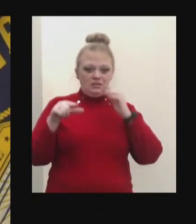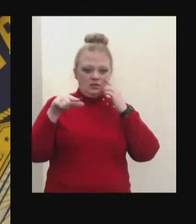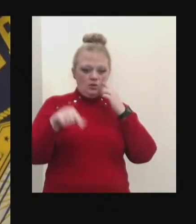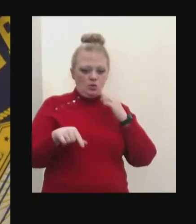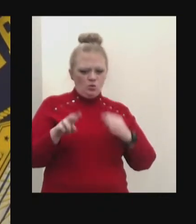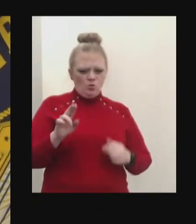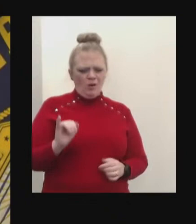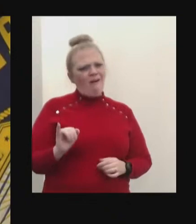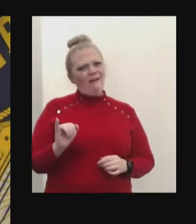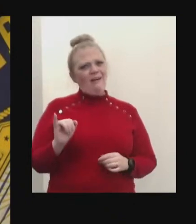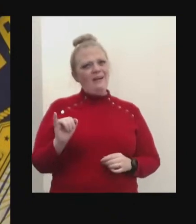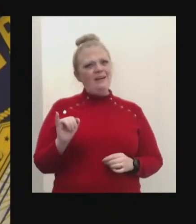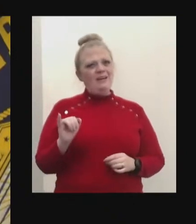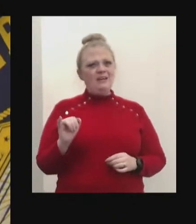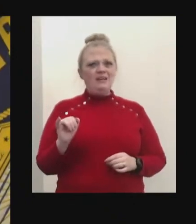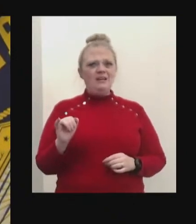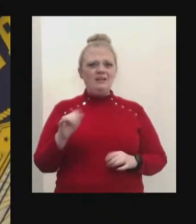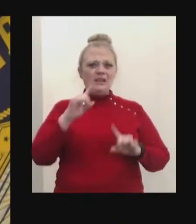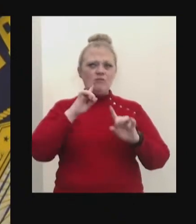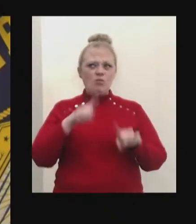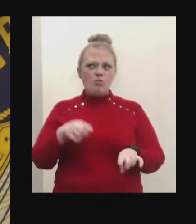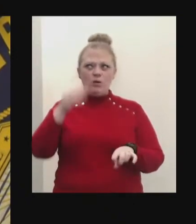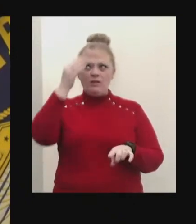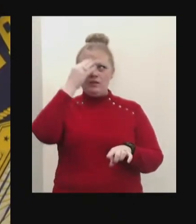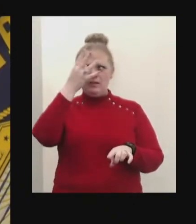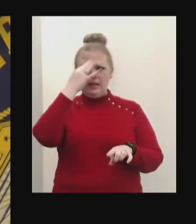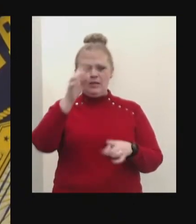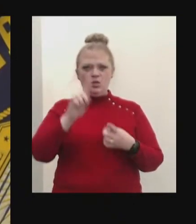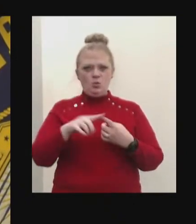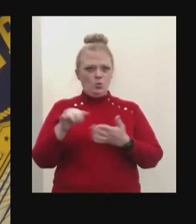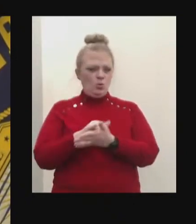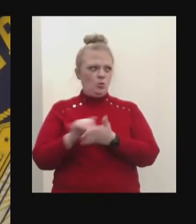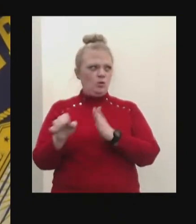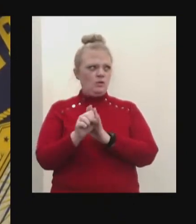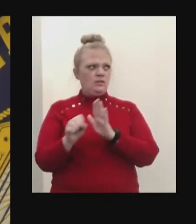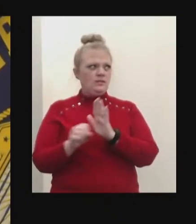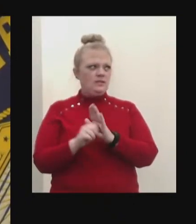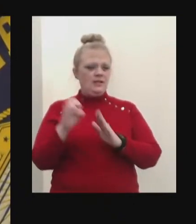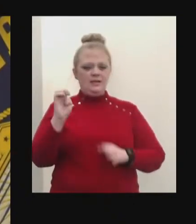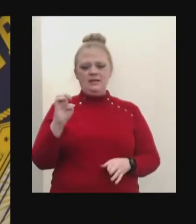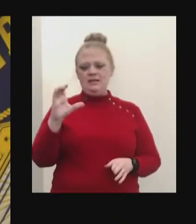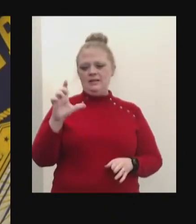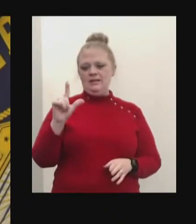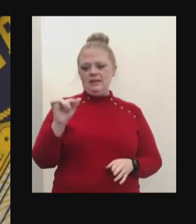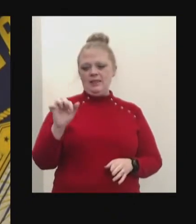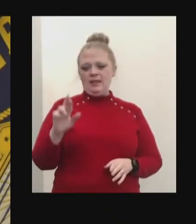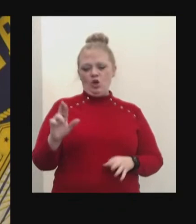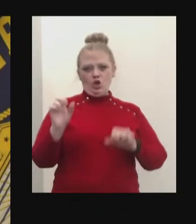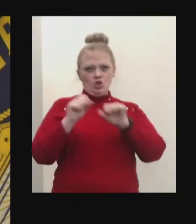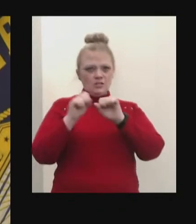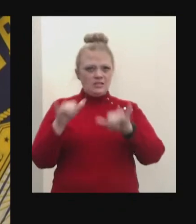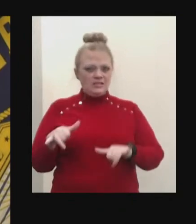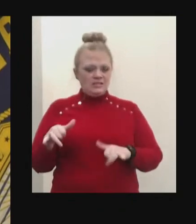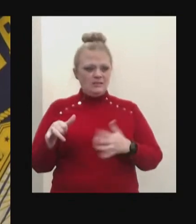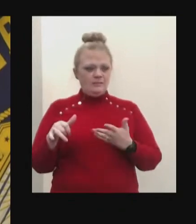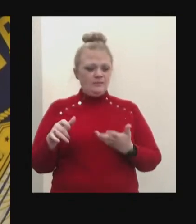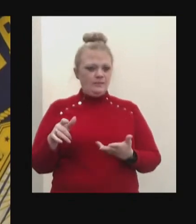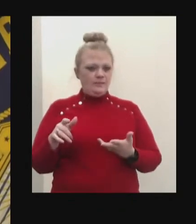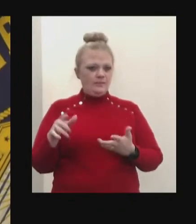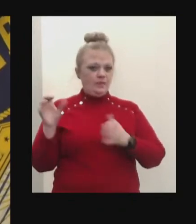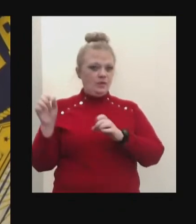and they report their data to the New York State ECLAIR system. Or it could also